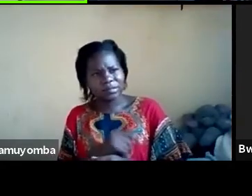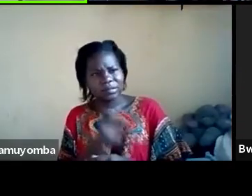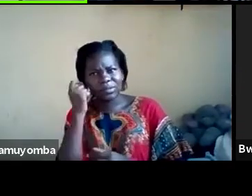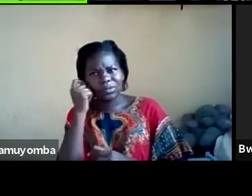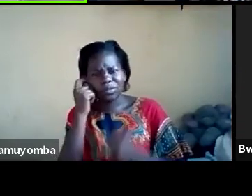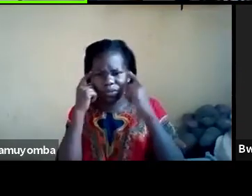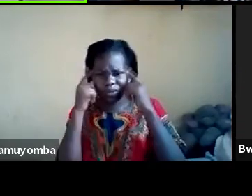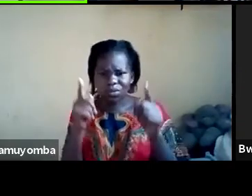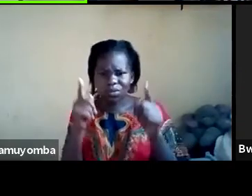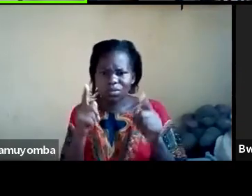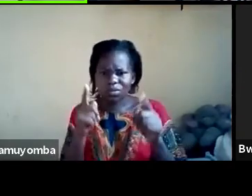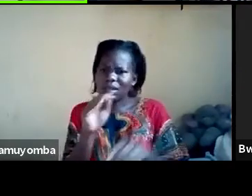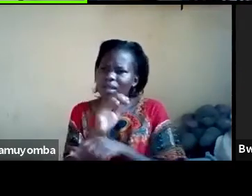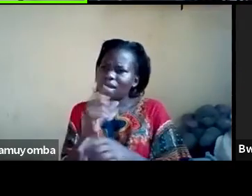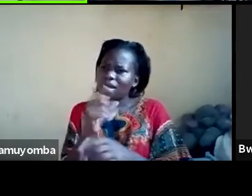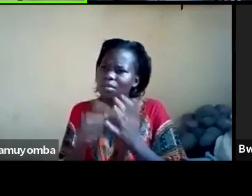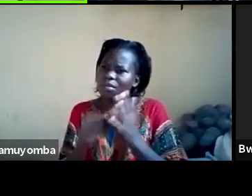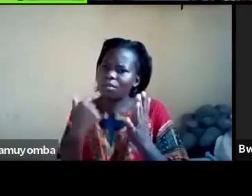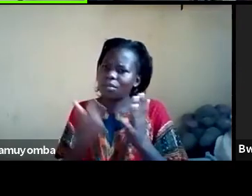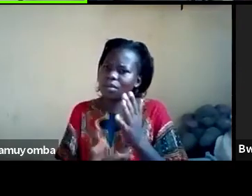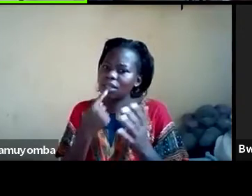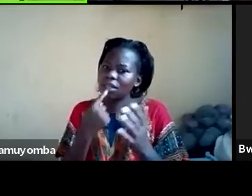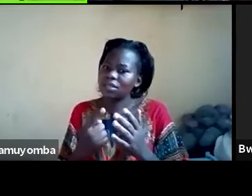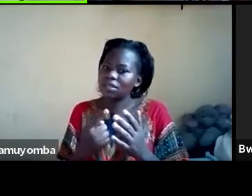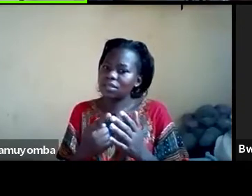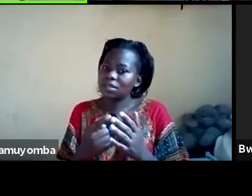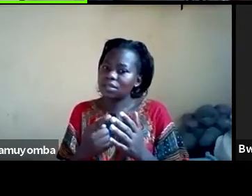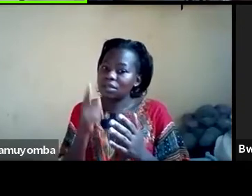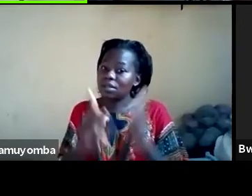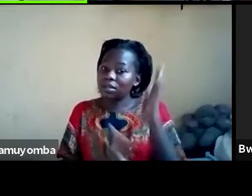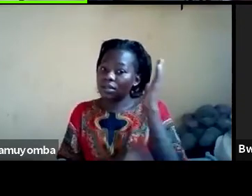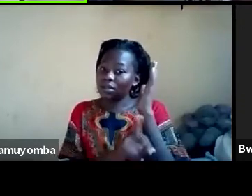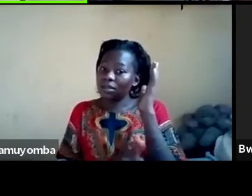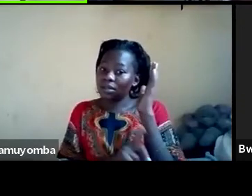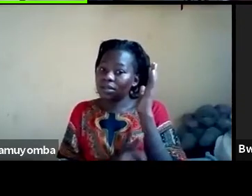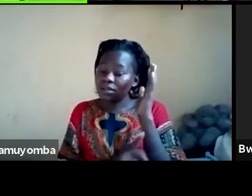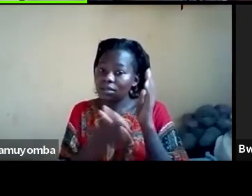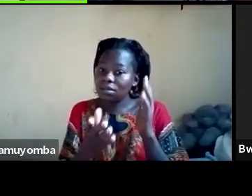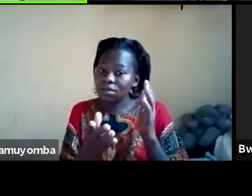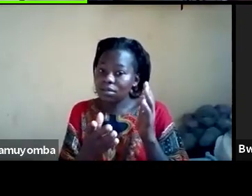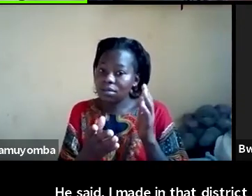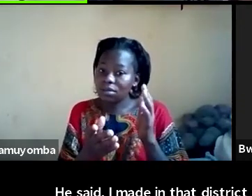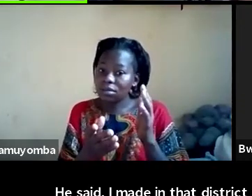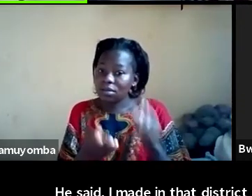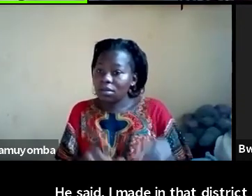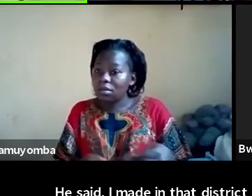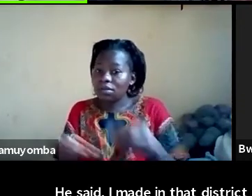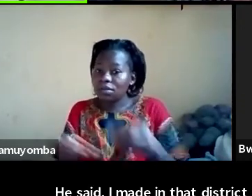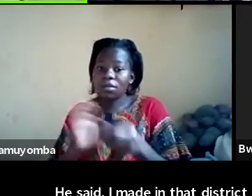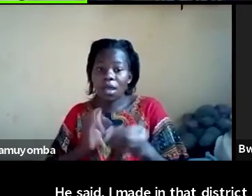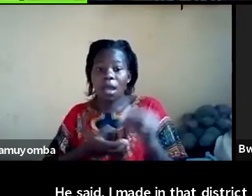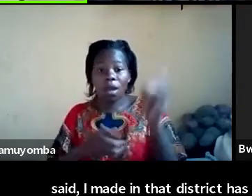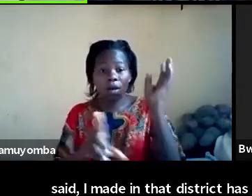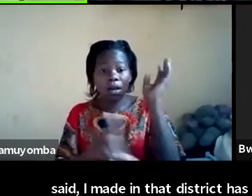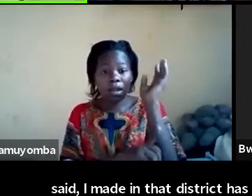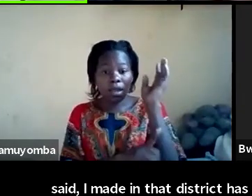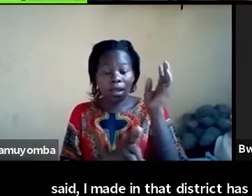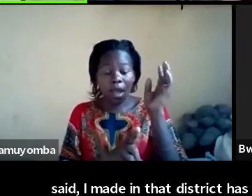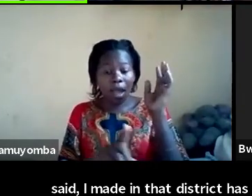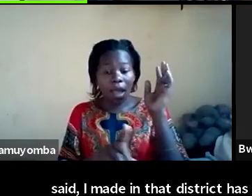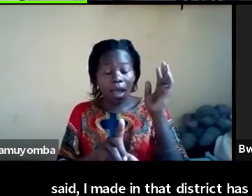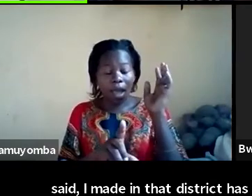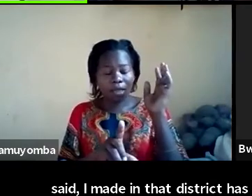they said, can you imagine the district has just given away our quarry, our land, just like that. Yet my